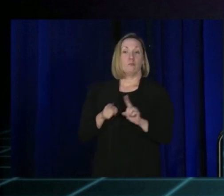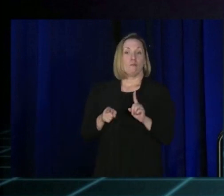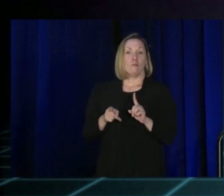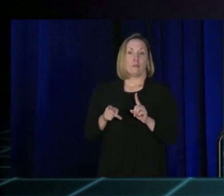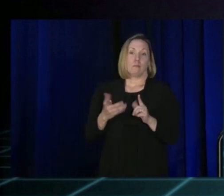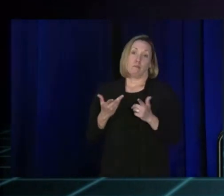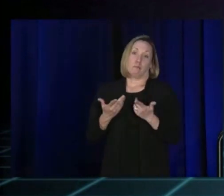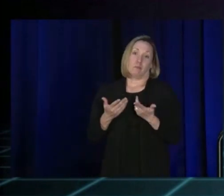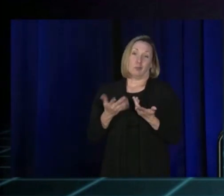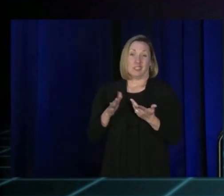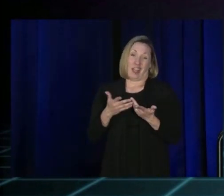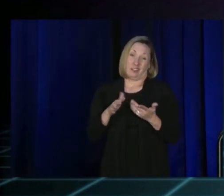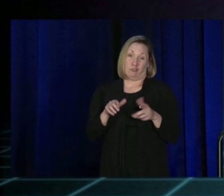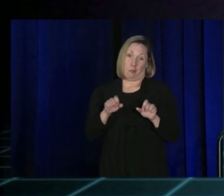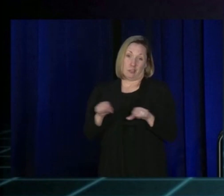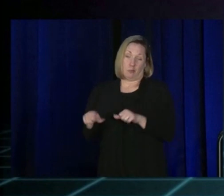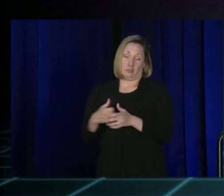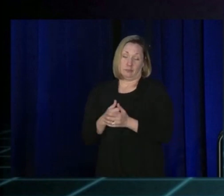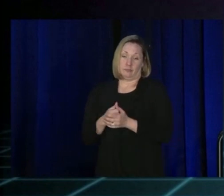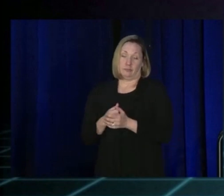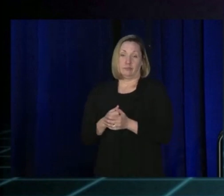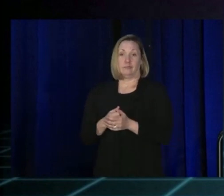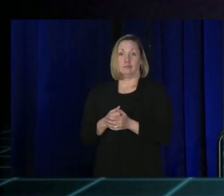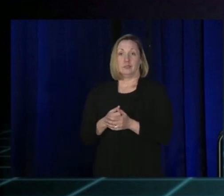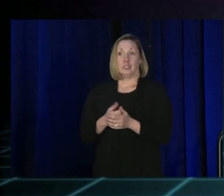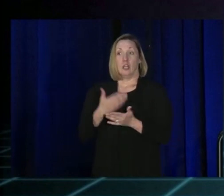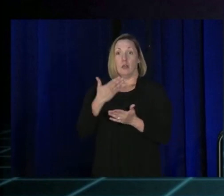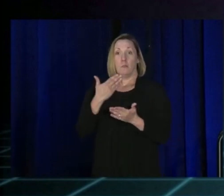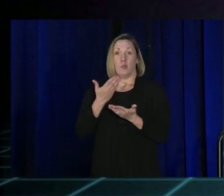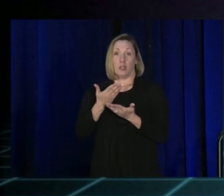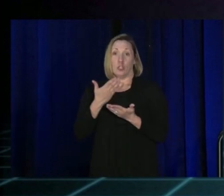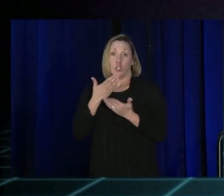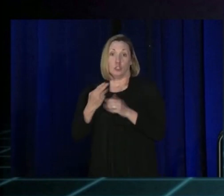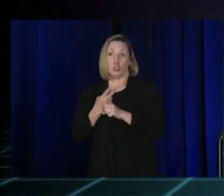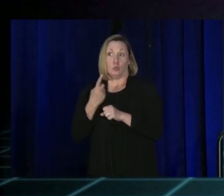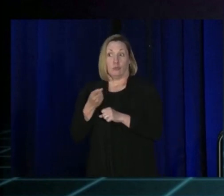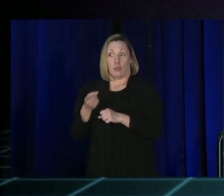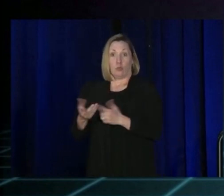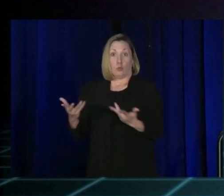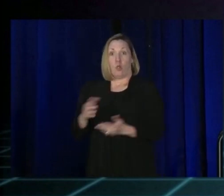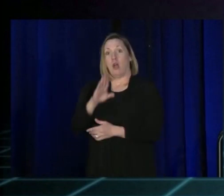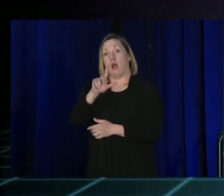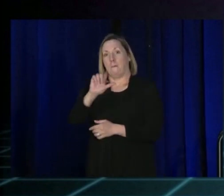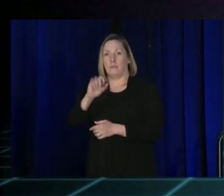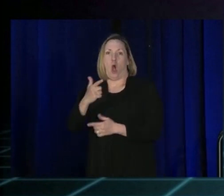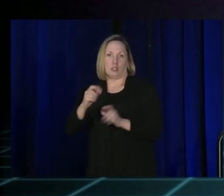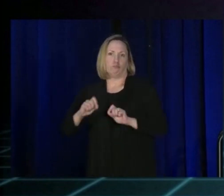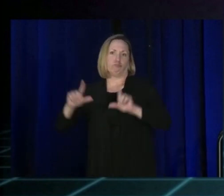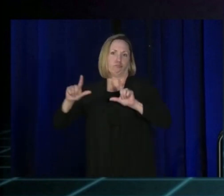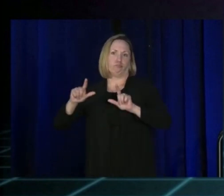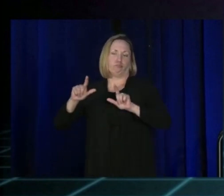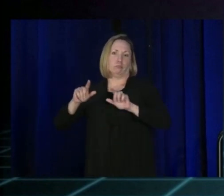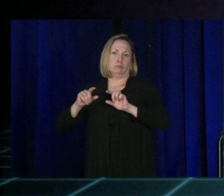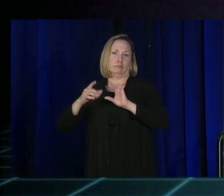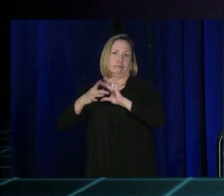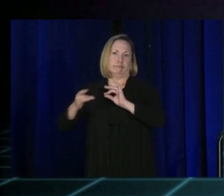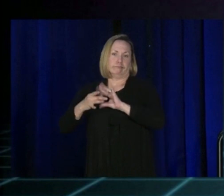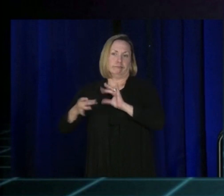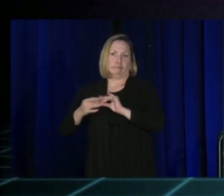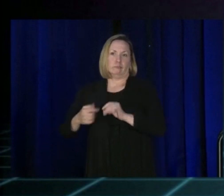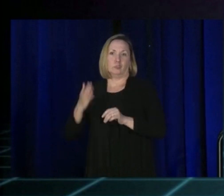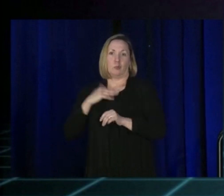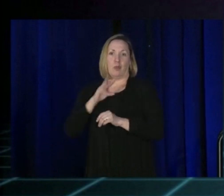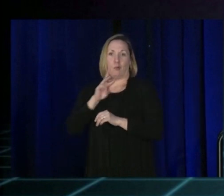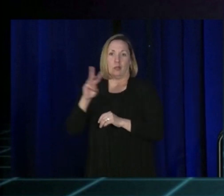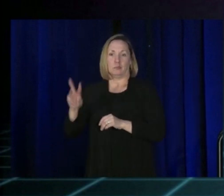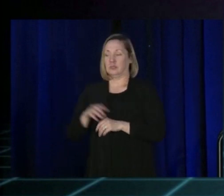possible. But good candidates for these are actually blog posts. So my whole website,